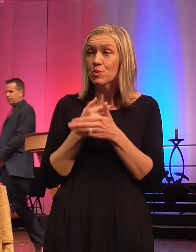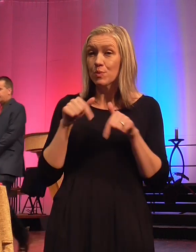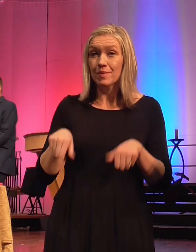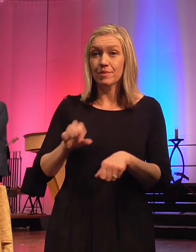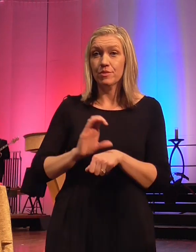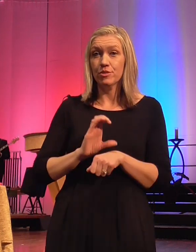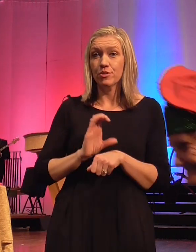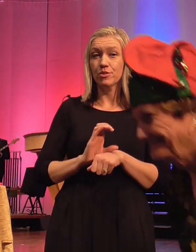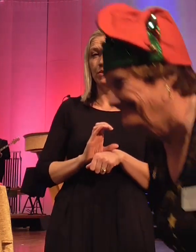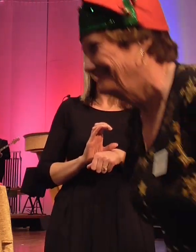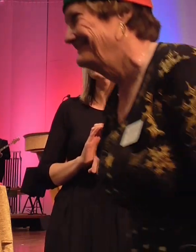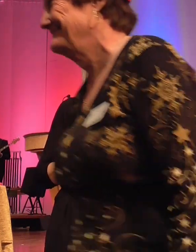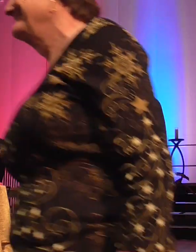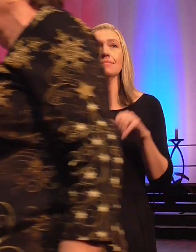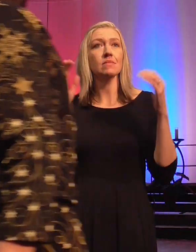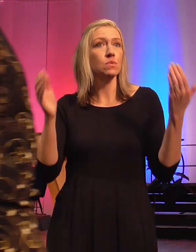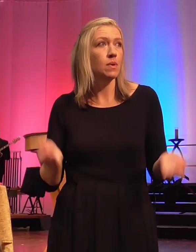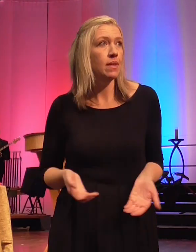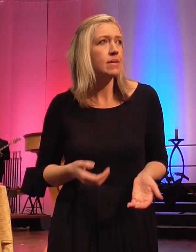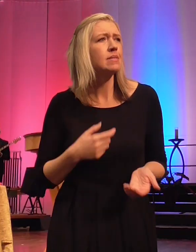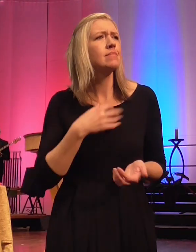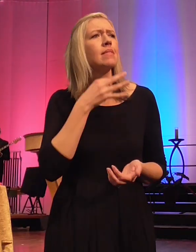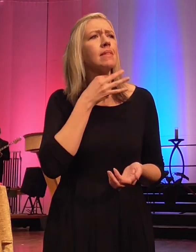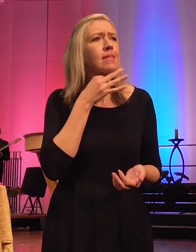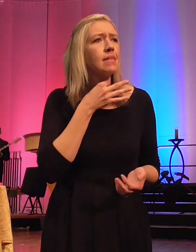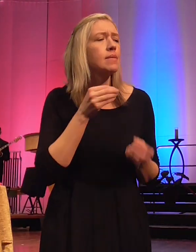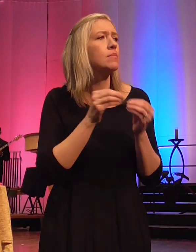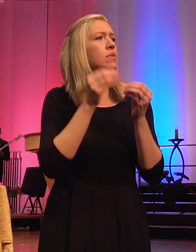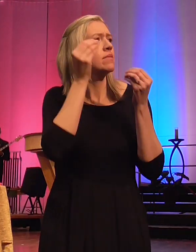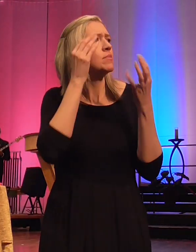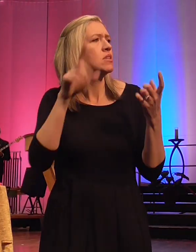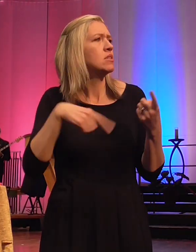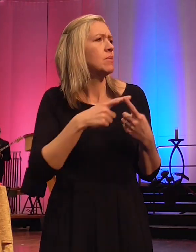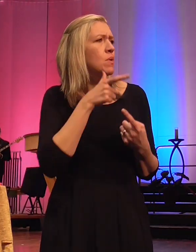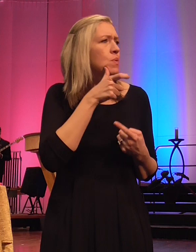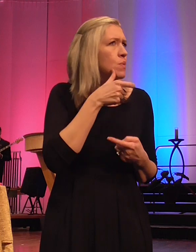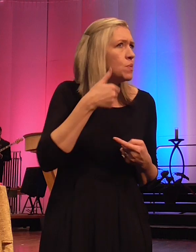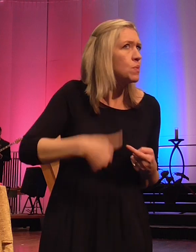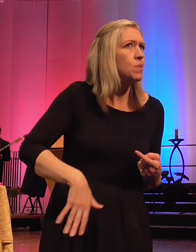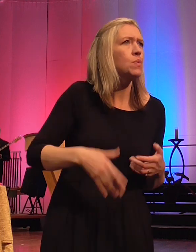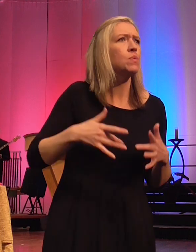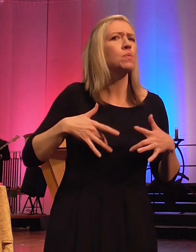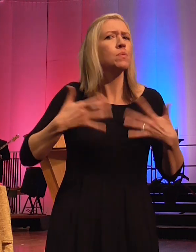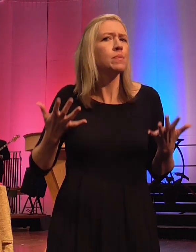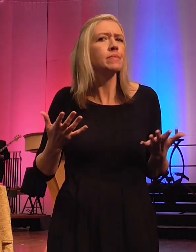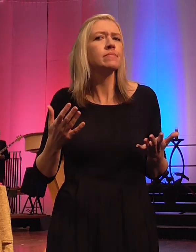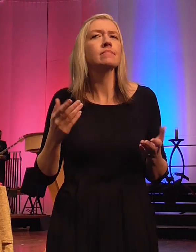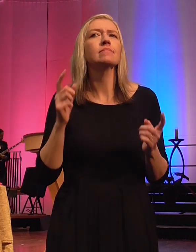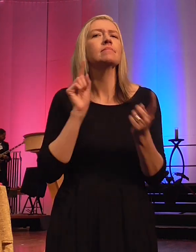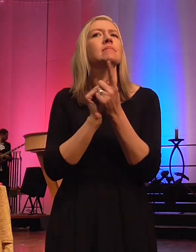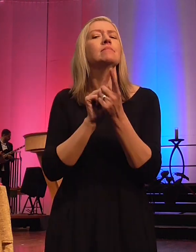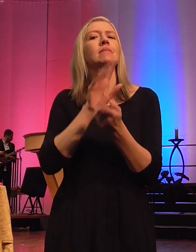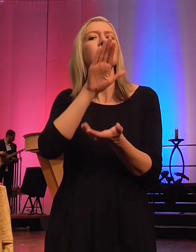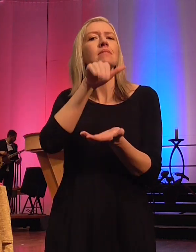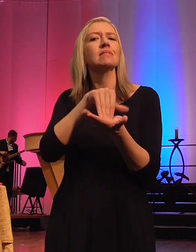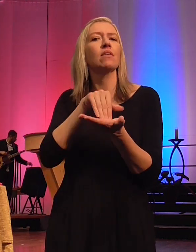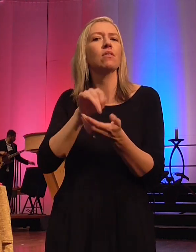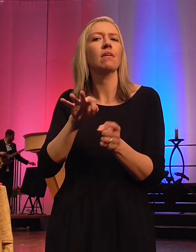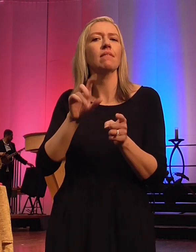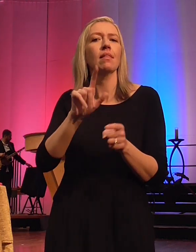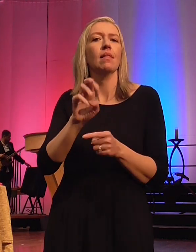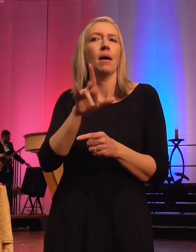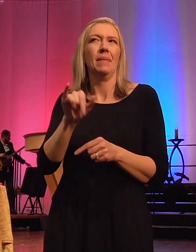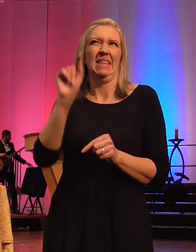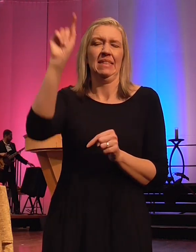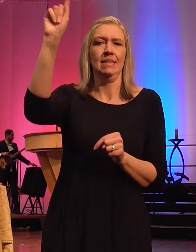welcome. If you would like some information about who we are and what we're about, please join me in the Welcome Center at the center of our lobby, or feel free